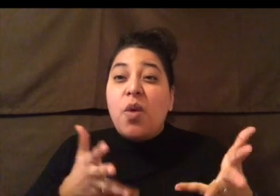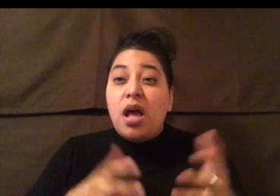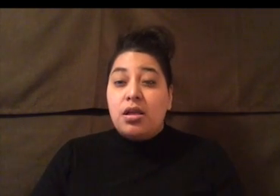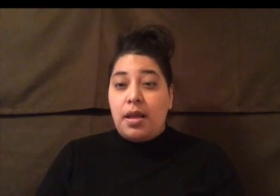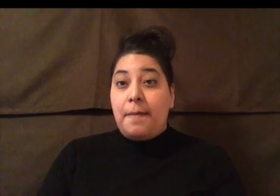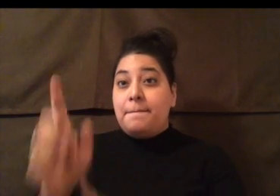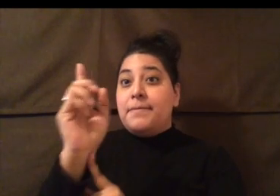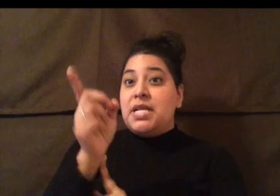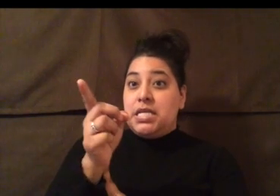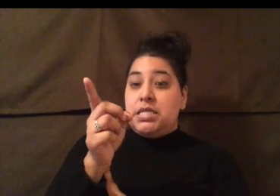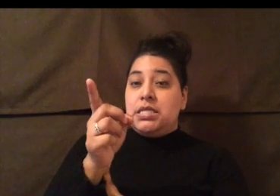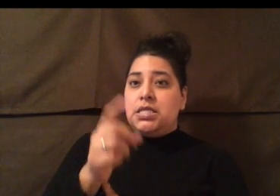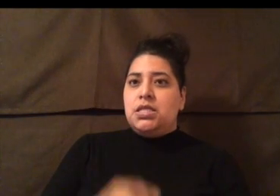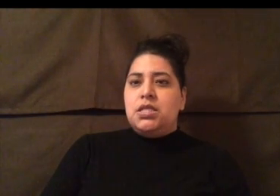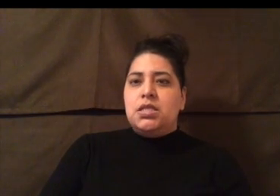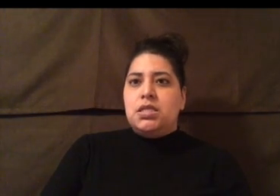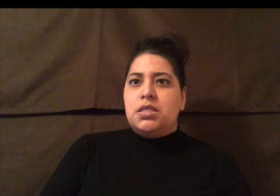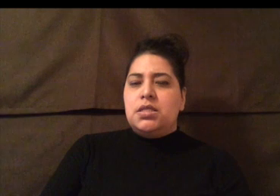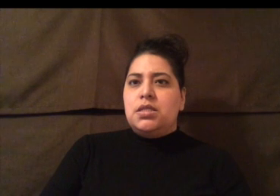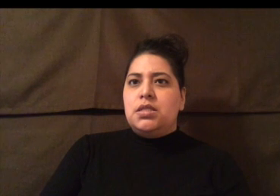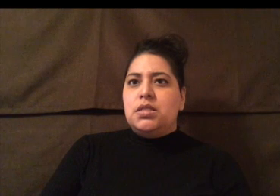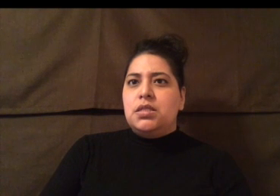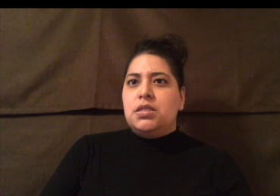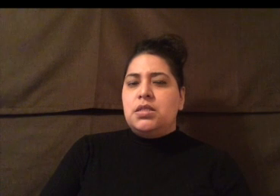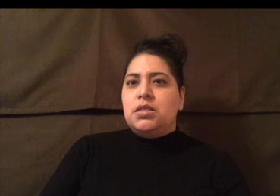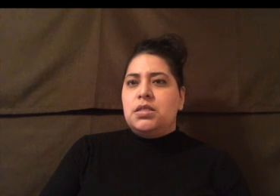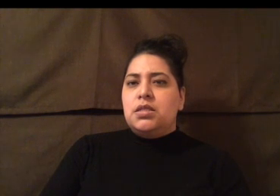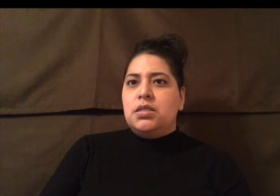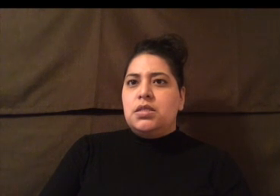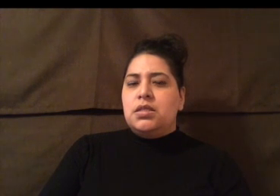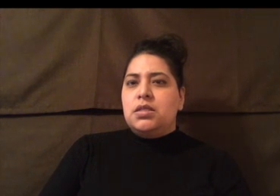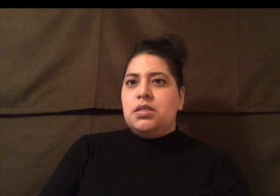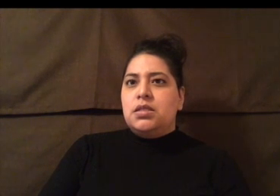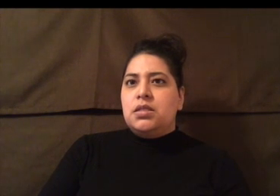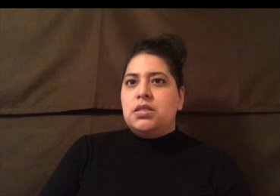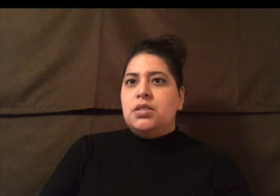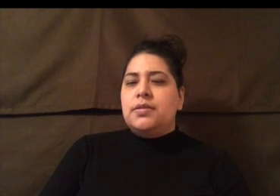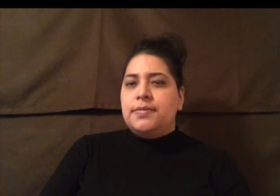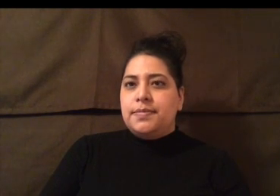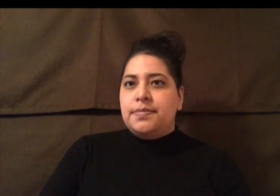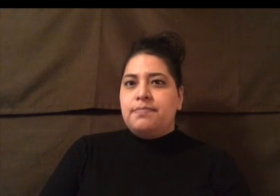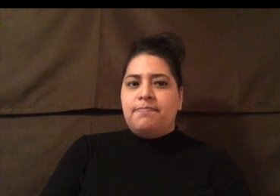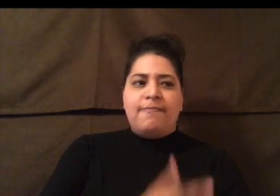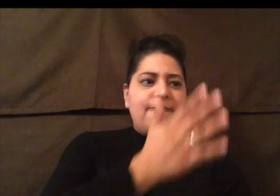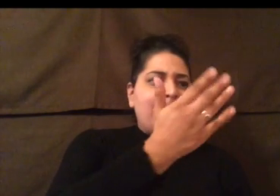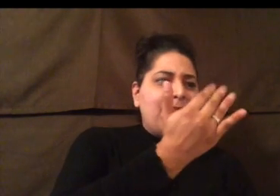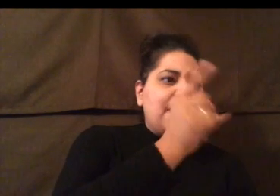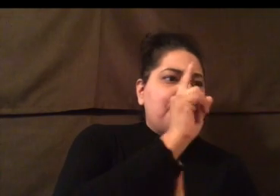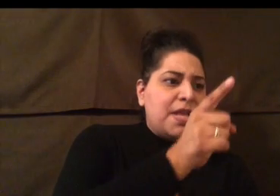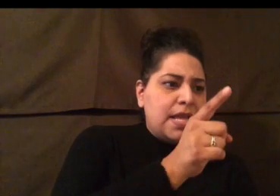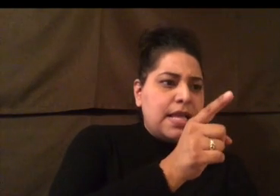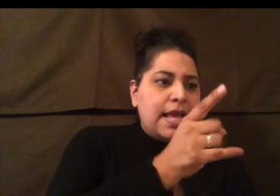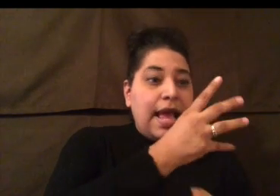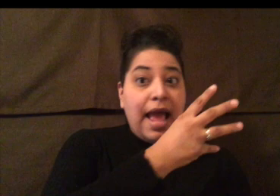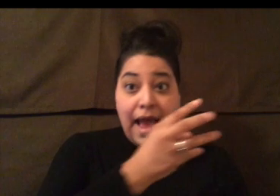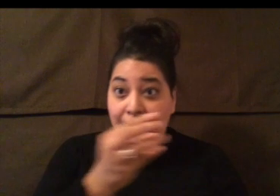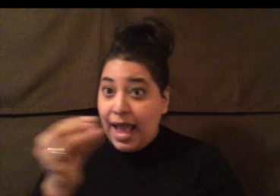So then I'll take my hour that I have here, and I'm left with my